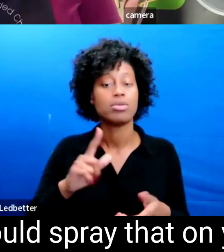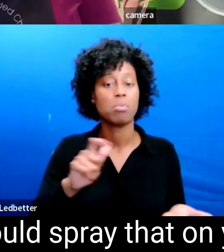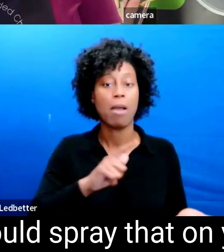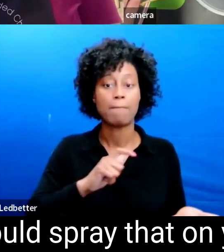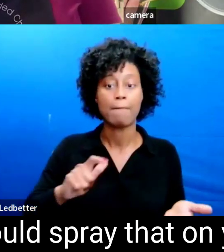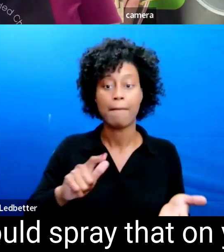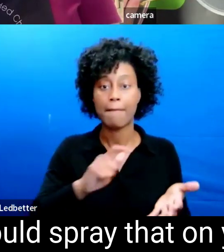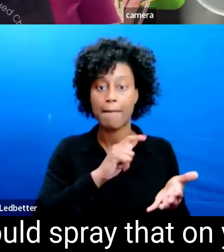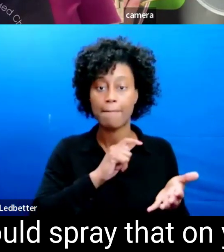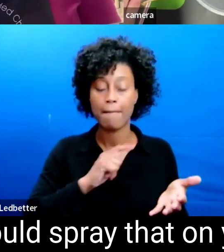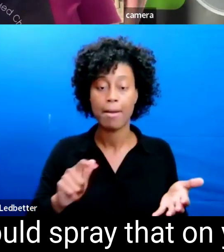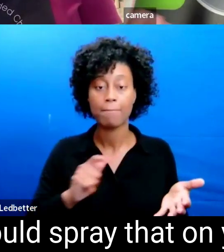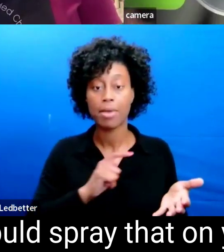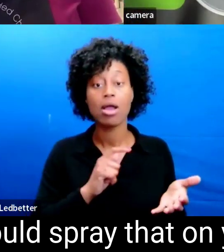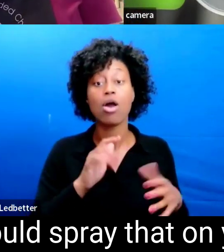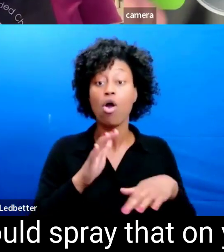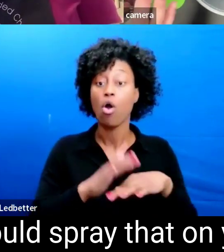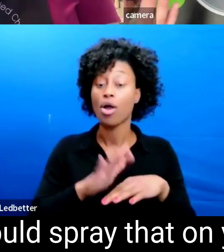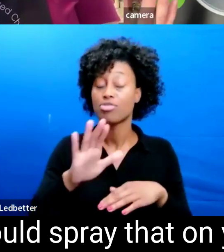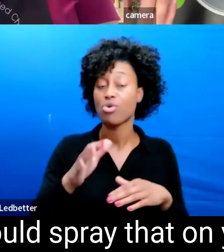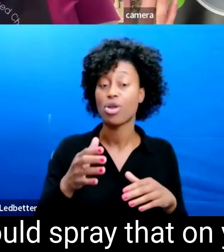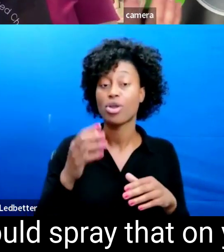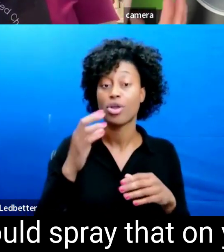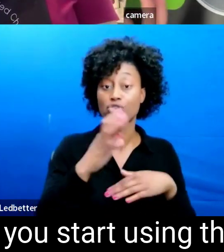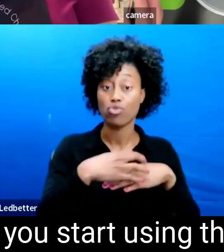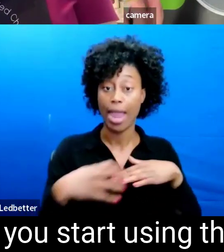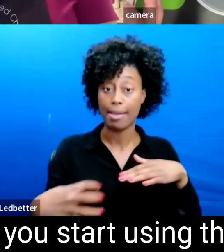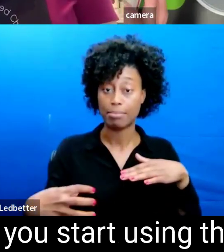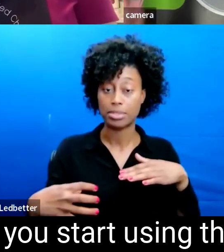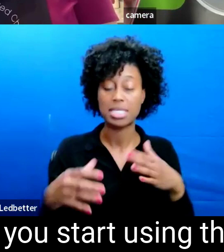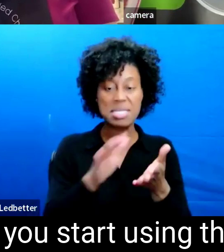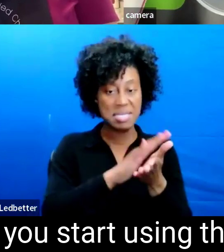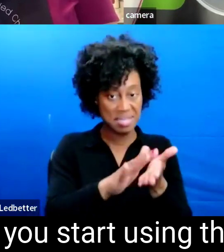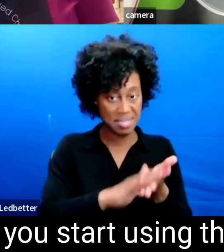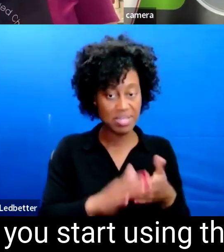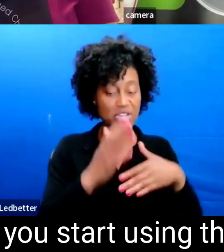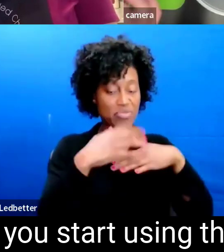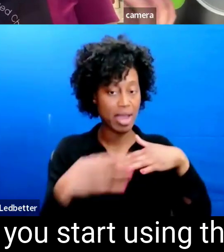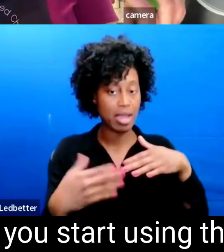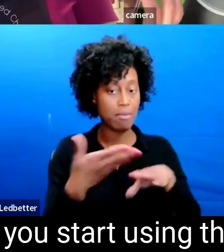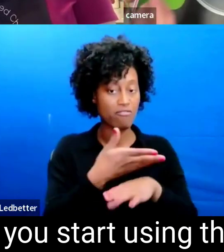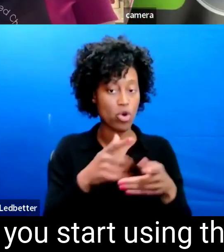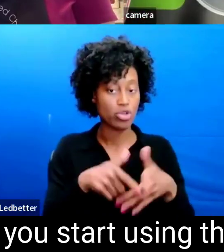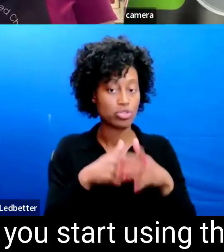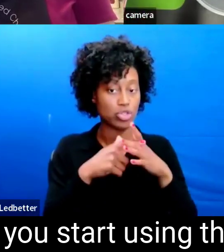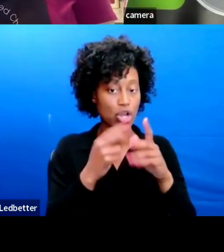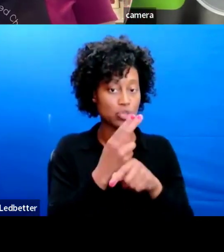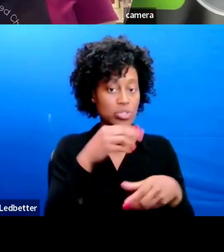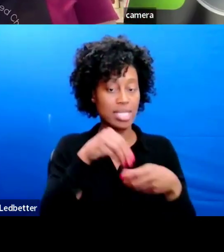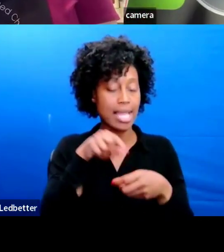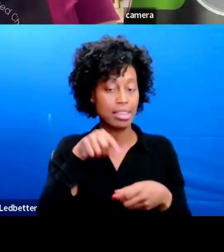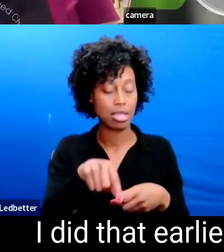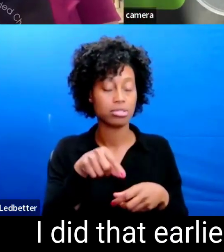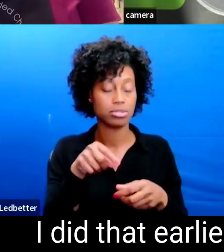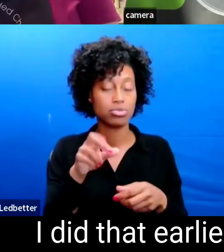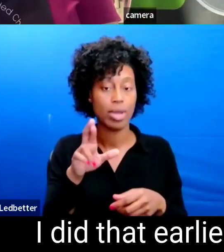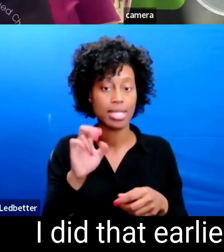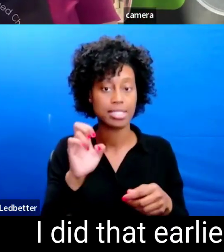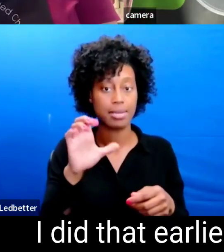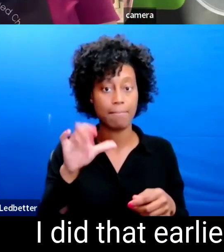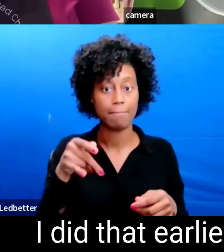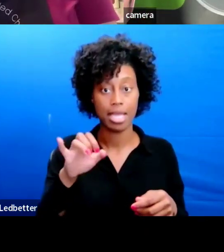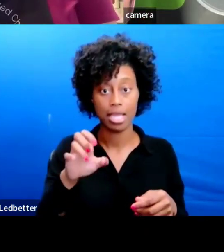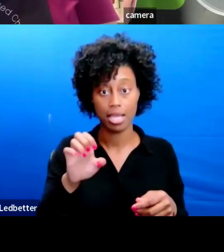you would spray that on your grapes and have your grapes completely clean before you start using them in the recipe. I did